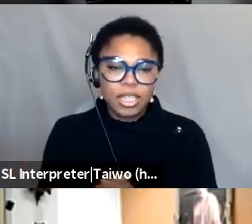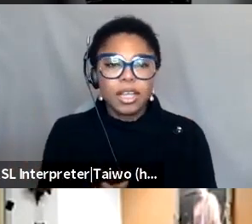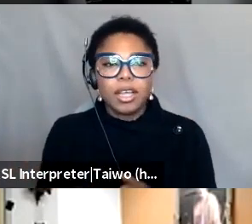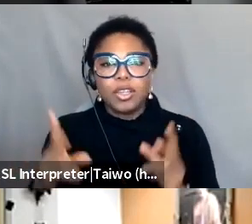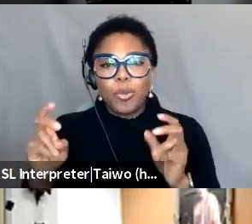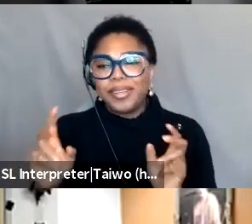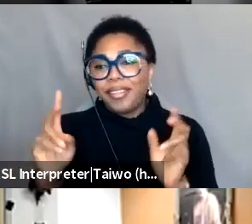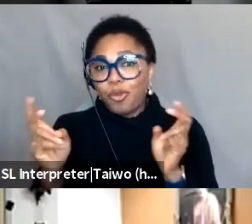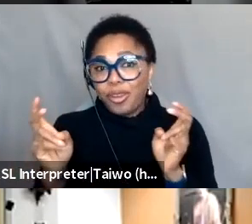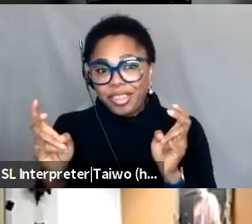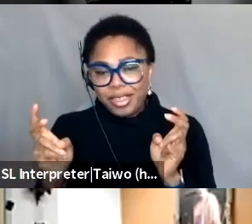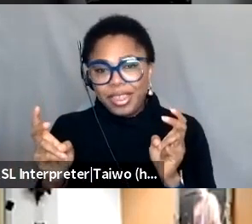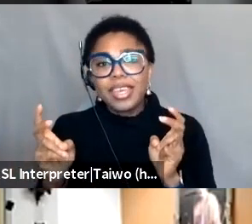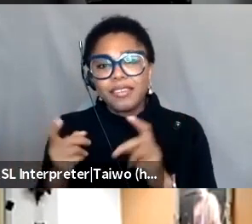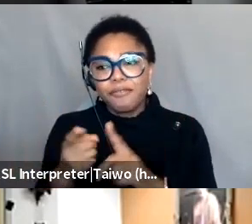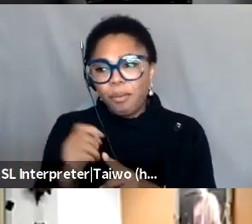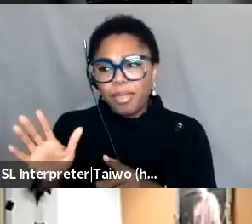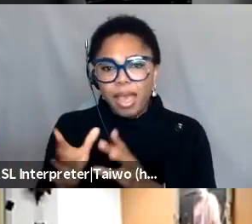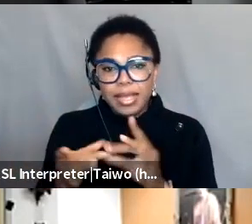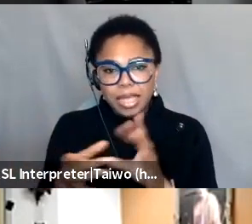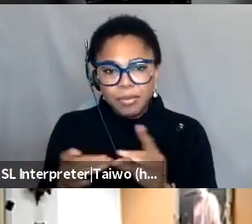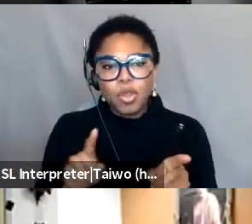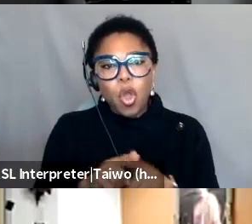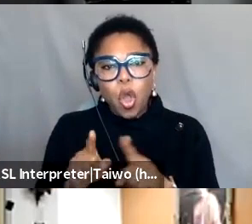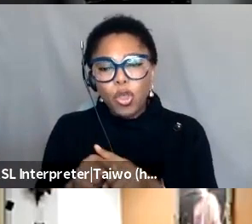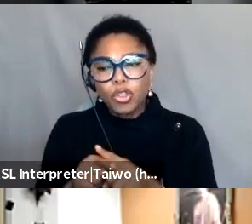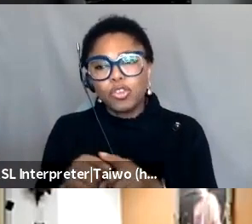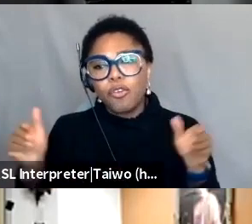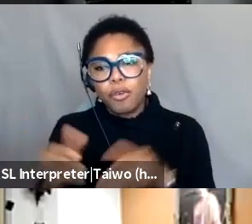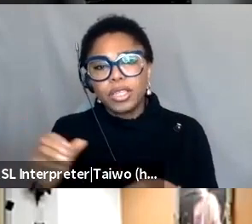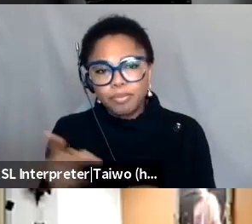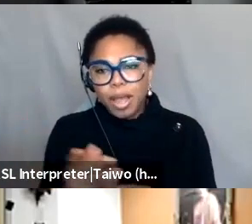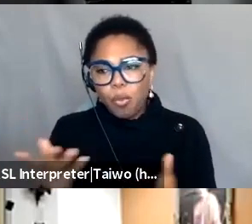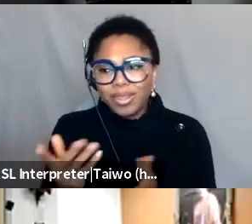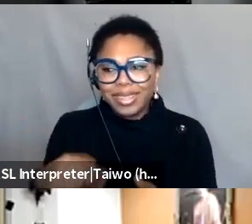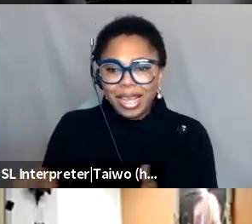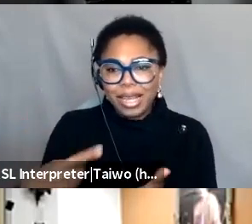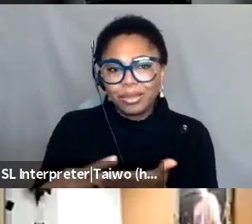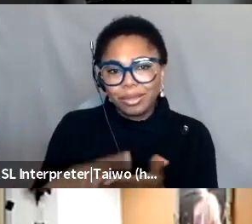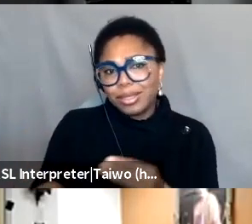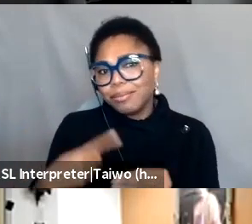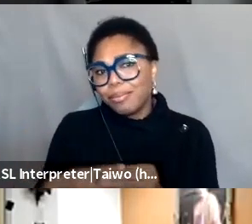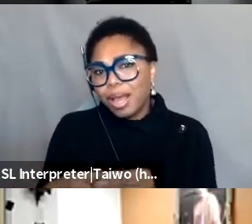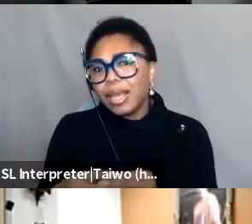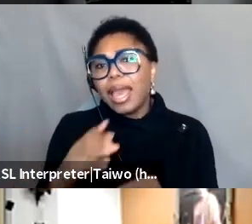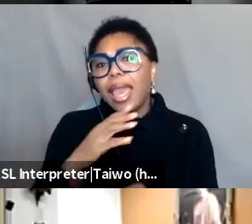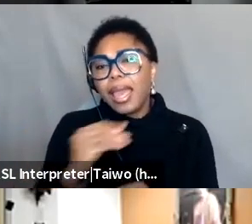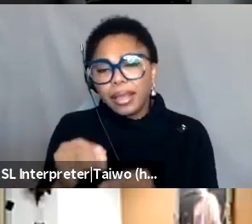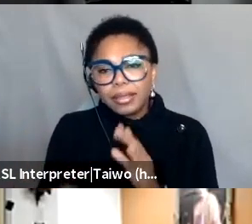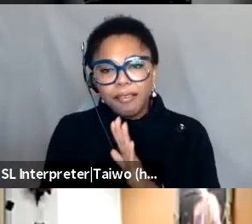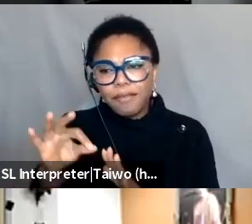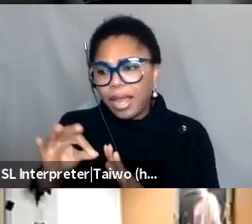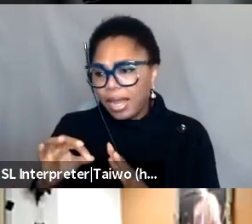underlying themes that are coming out in their statements, but also turn them back to what it is they're talking about and